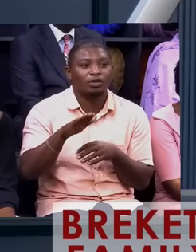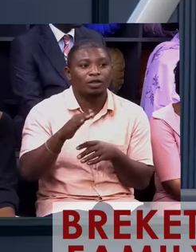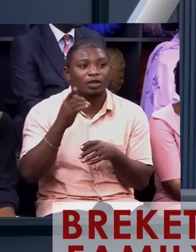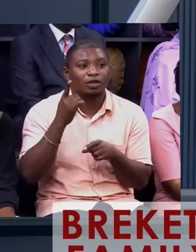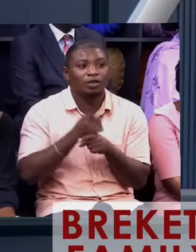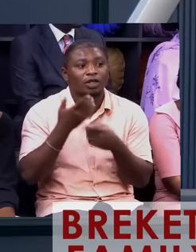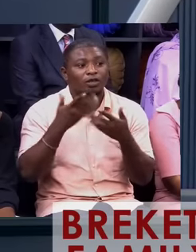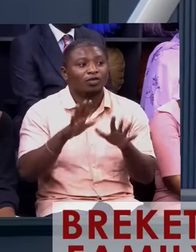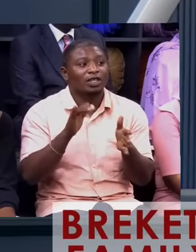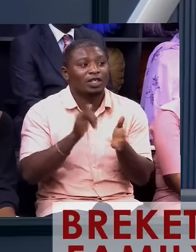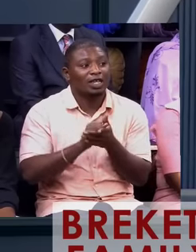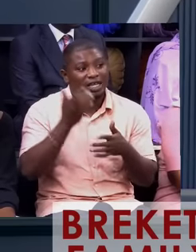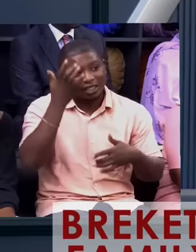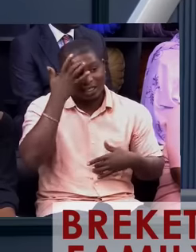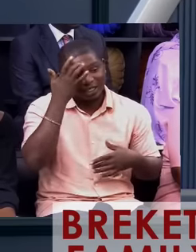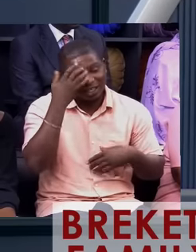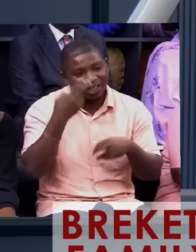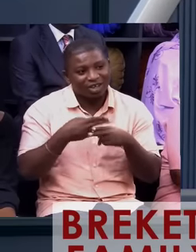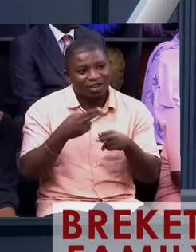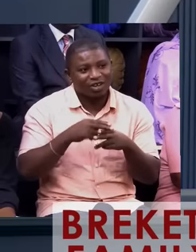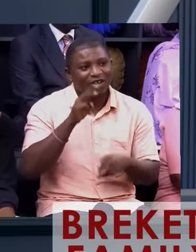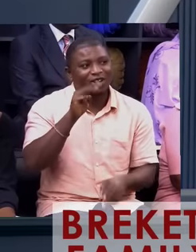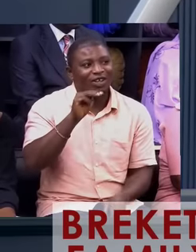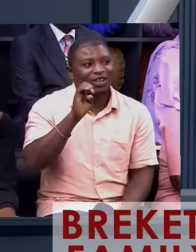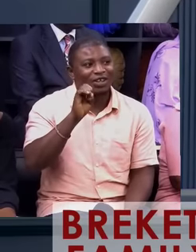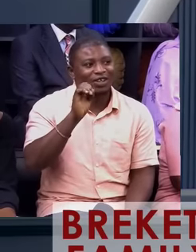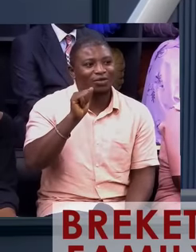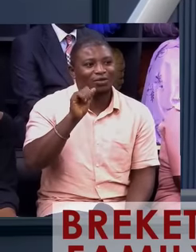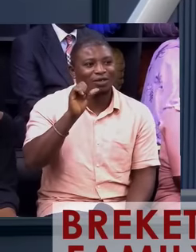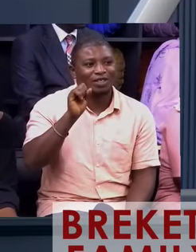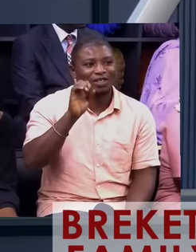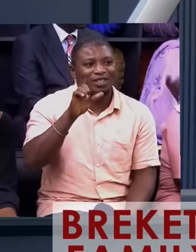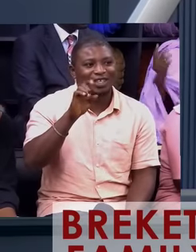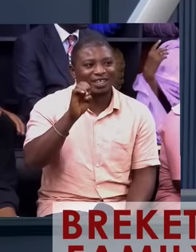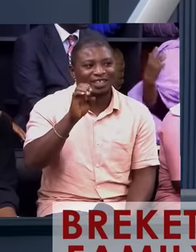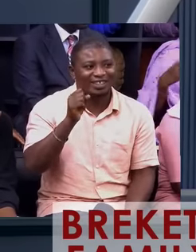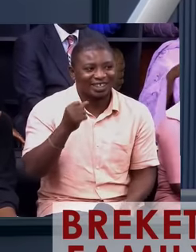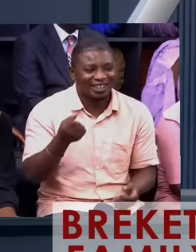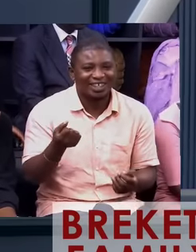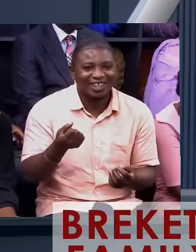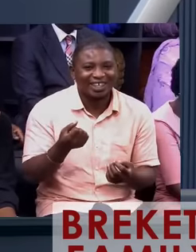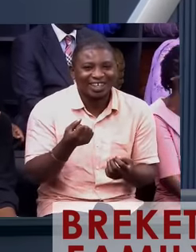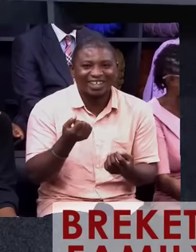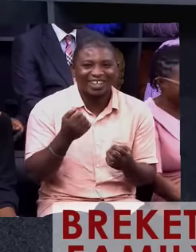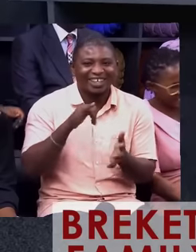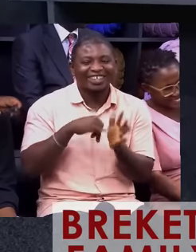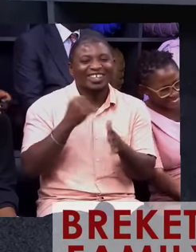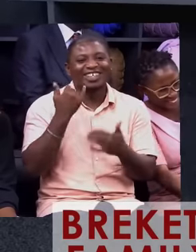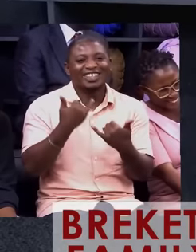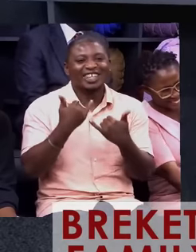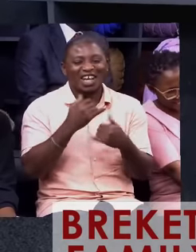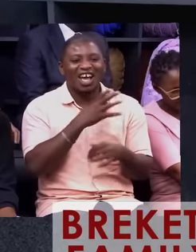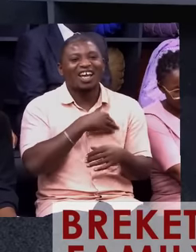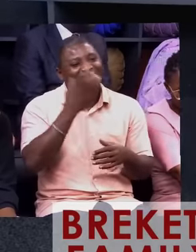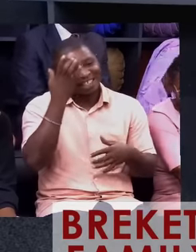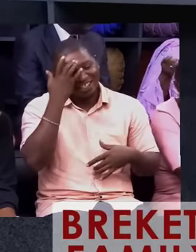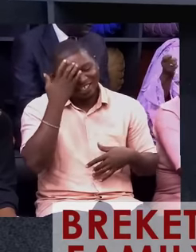misus just now is he there and